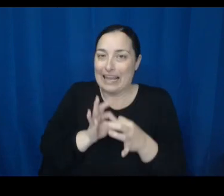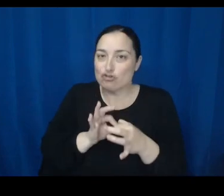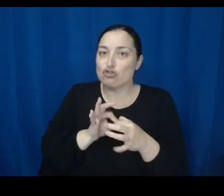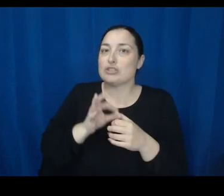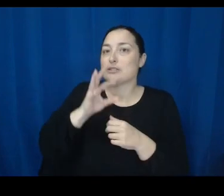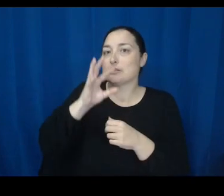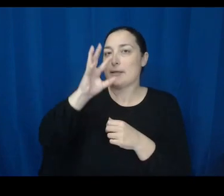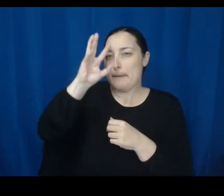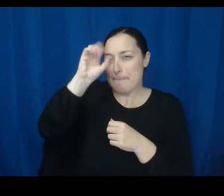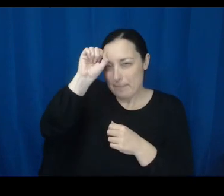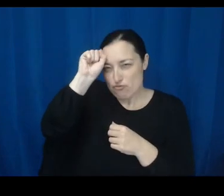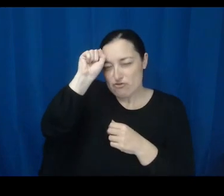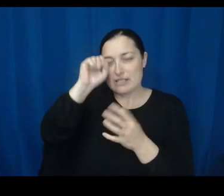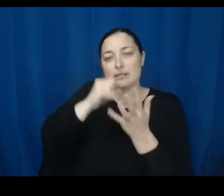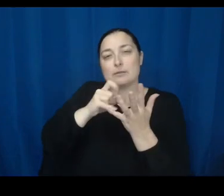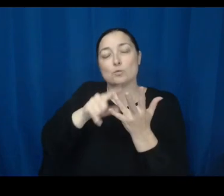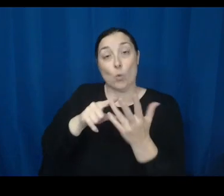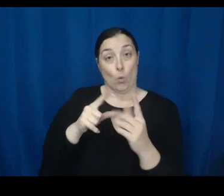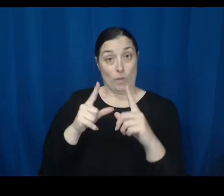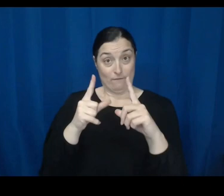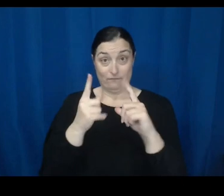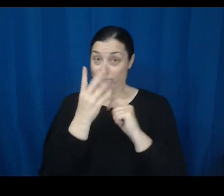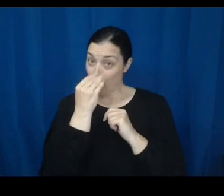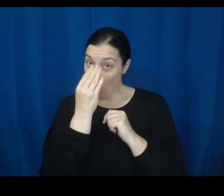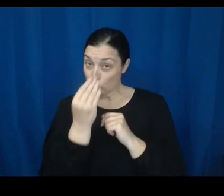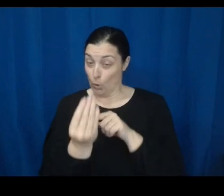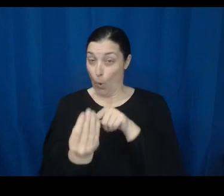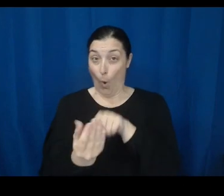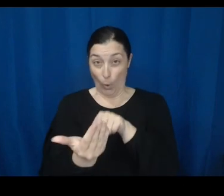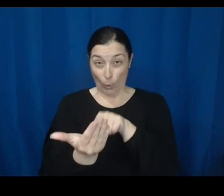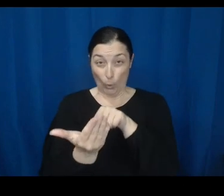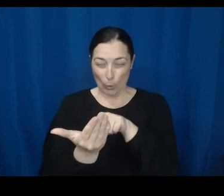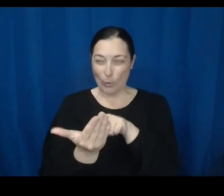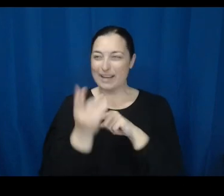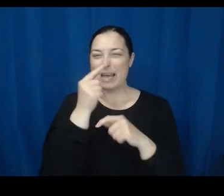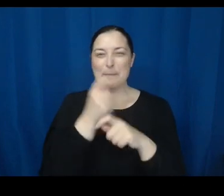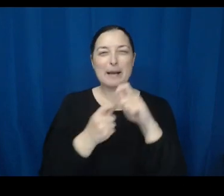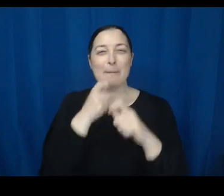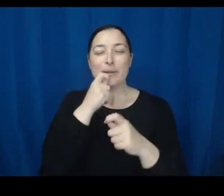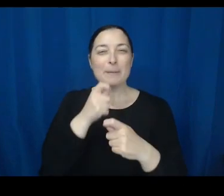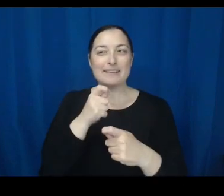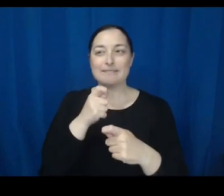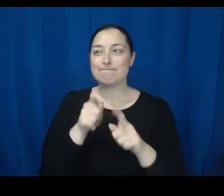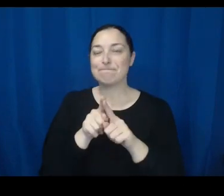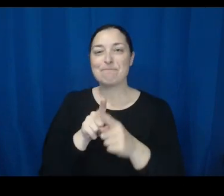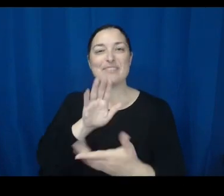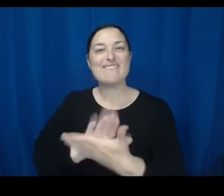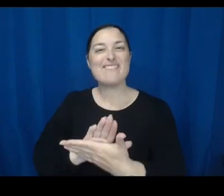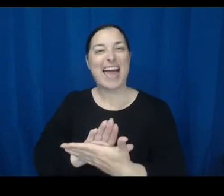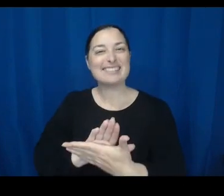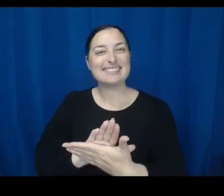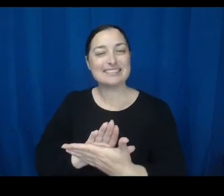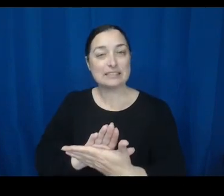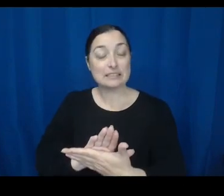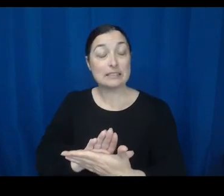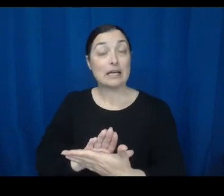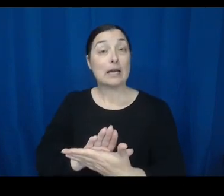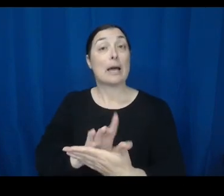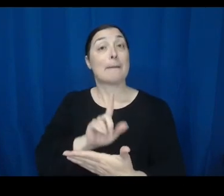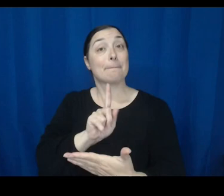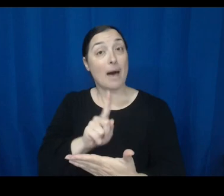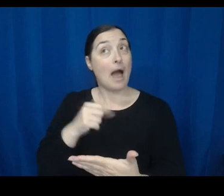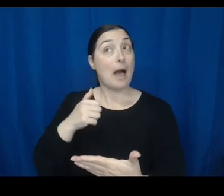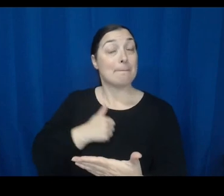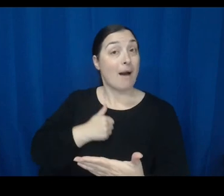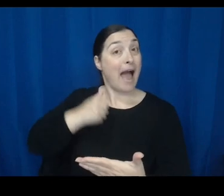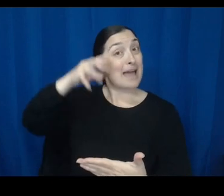the photograph, which has become a bit dissatisfying and a bit flattened down, I can try to put some of the life back into it through the time I'm taking